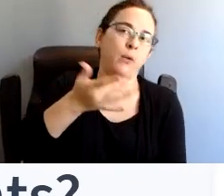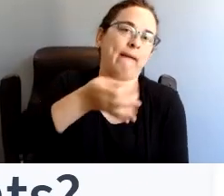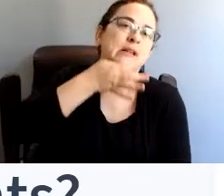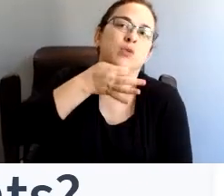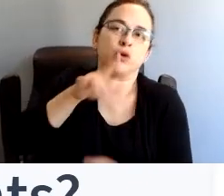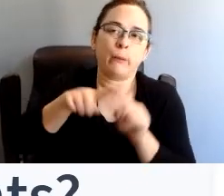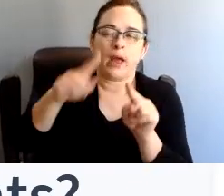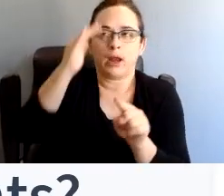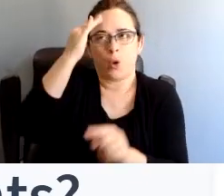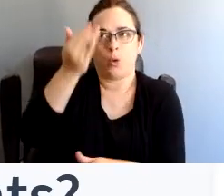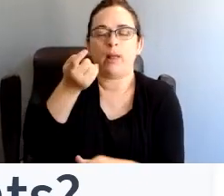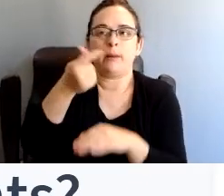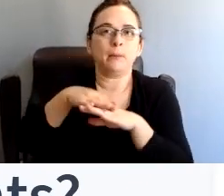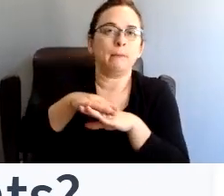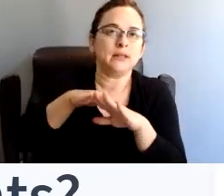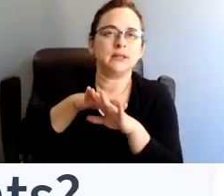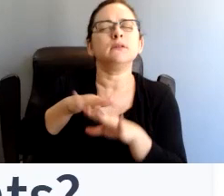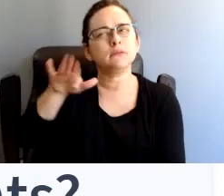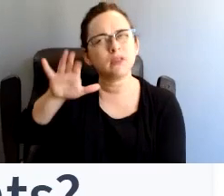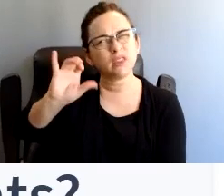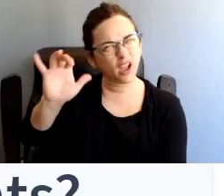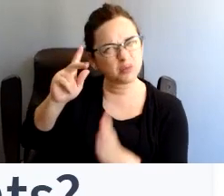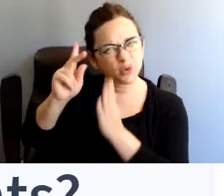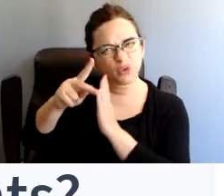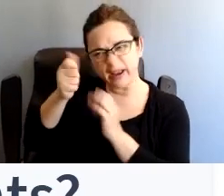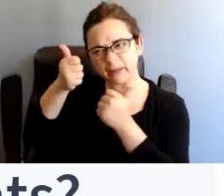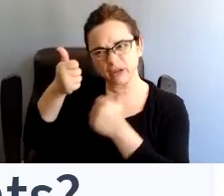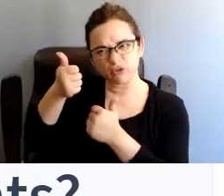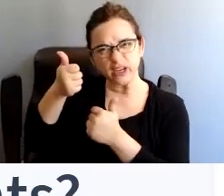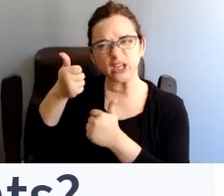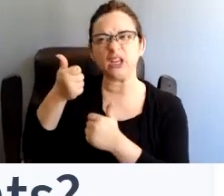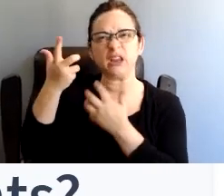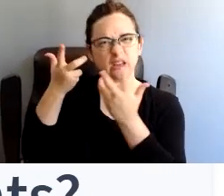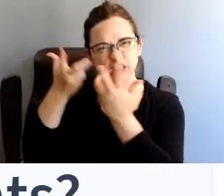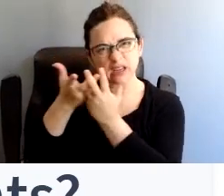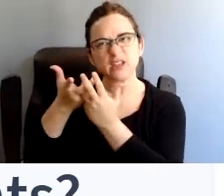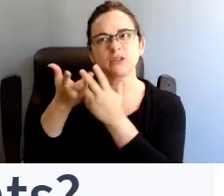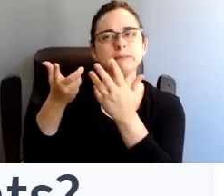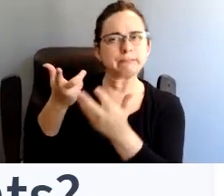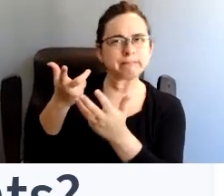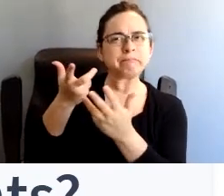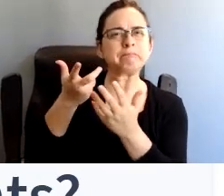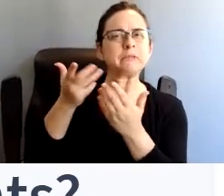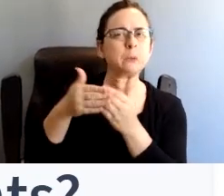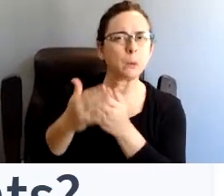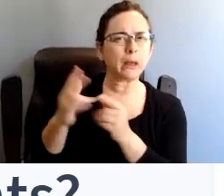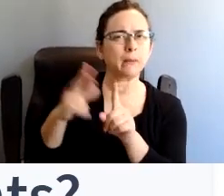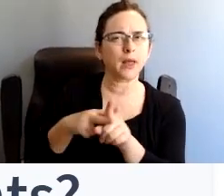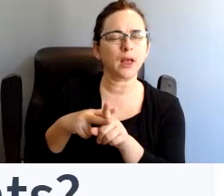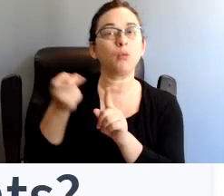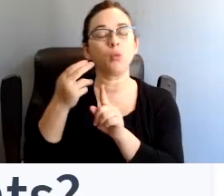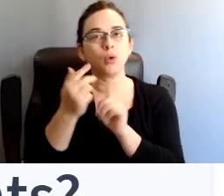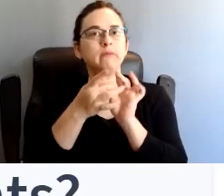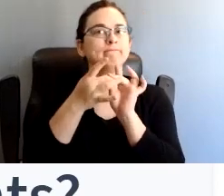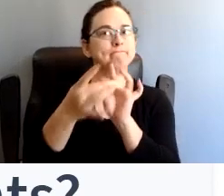for you. Let's apply online. Or when we go back to the advocacy part or liaison, it's as far as me even sending an email to say like, hey, I